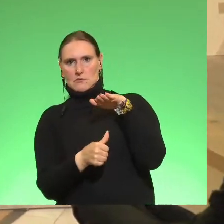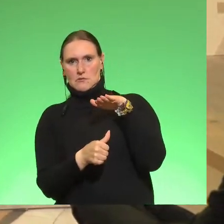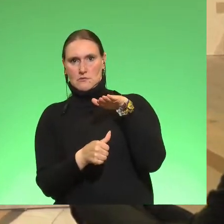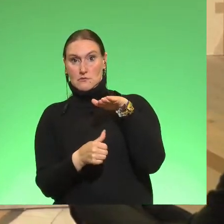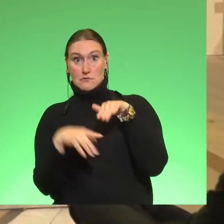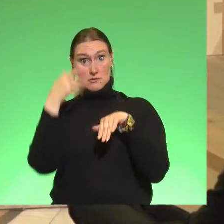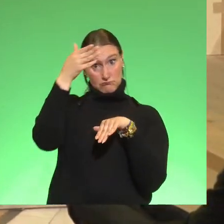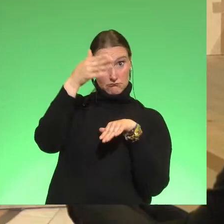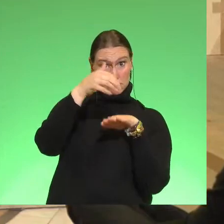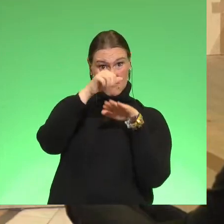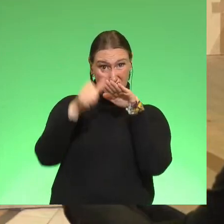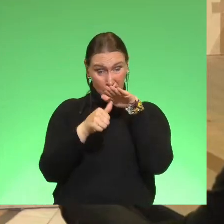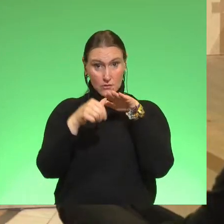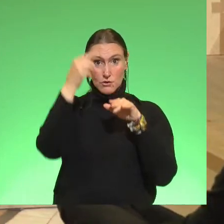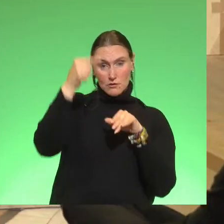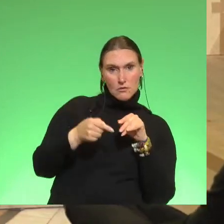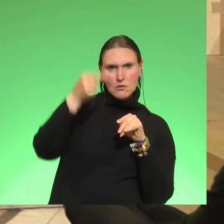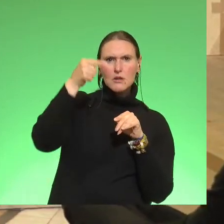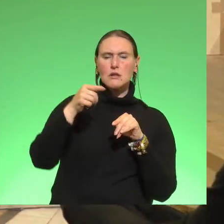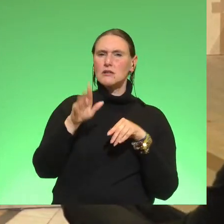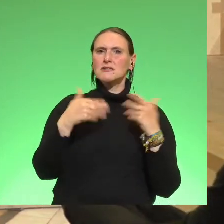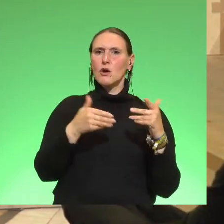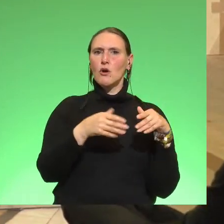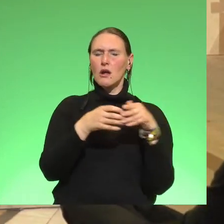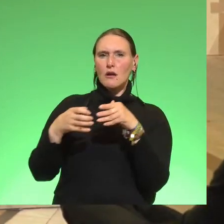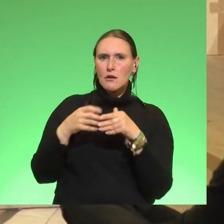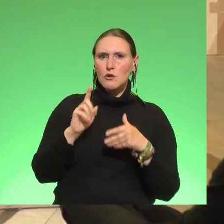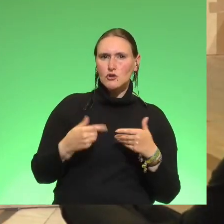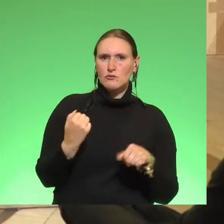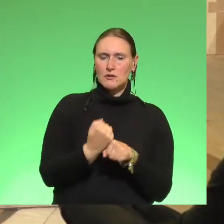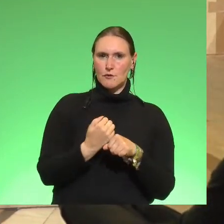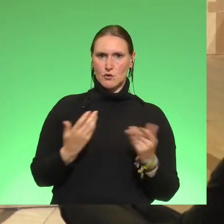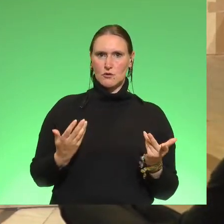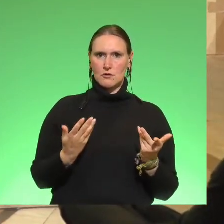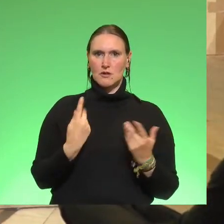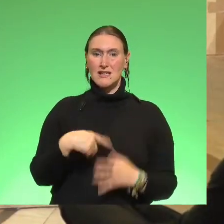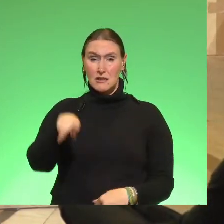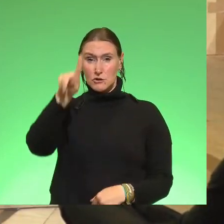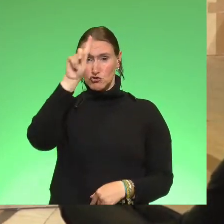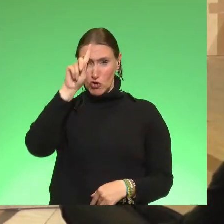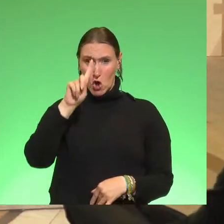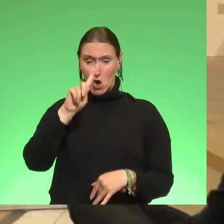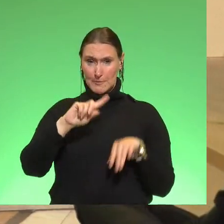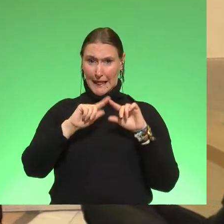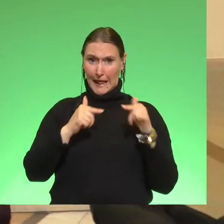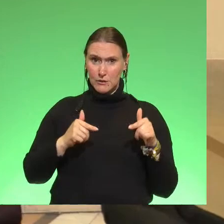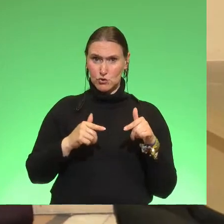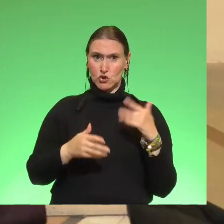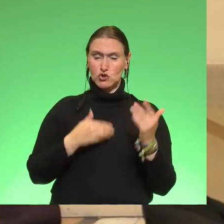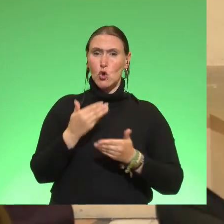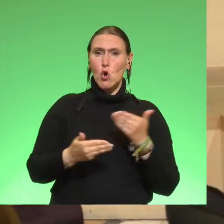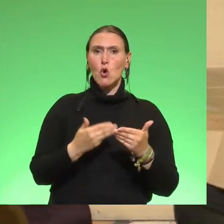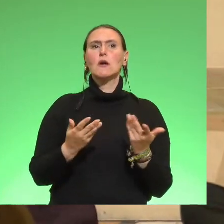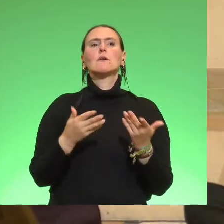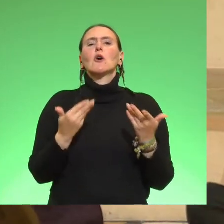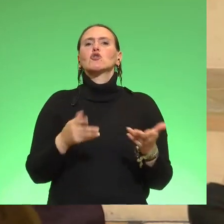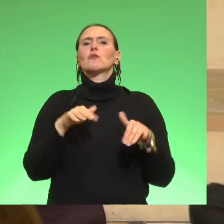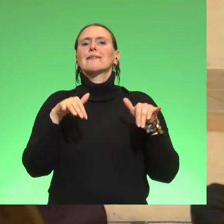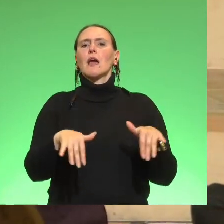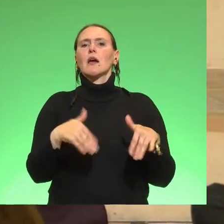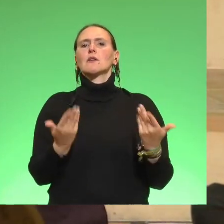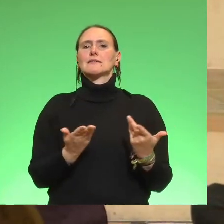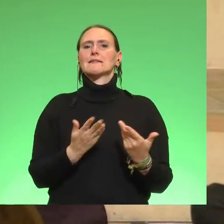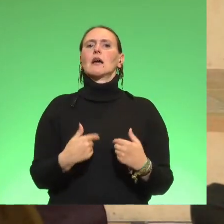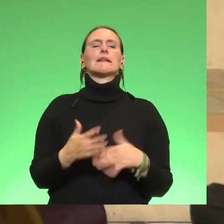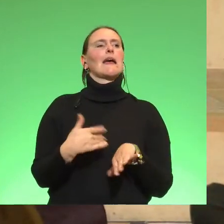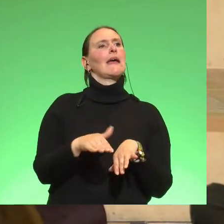an old-fashioned class struggle at work. In German language, there is even a way of apologizing that implies